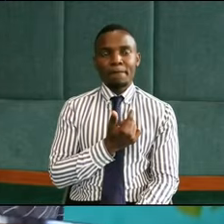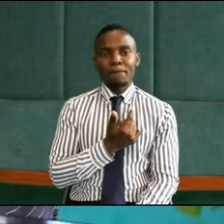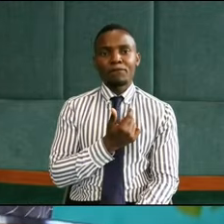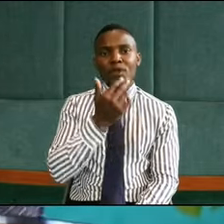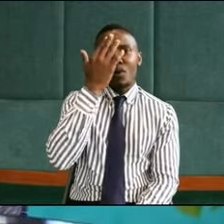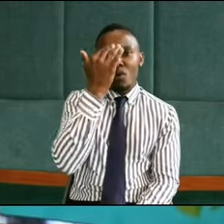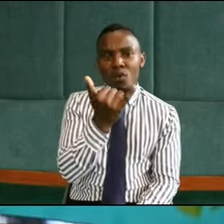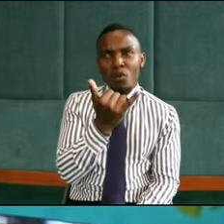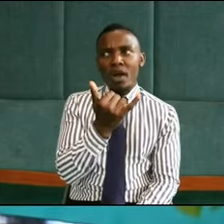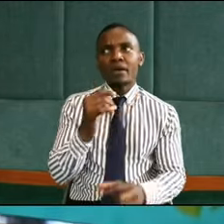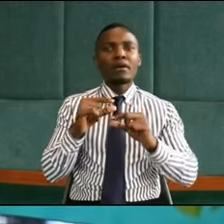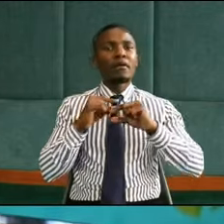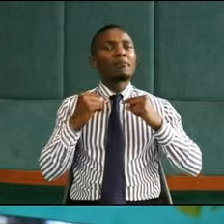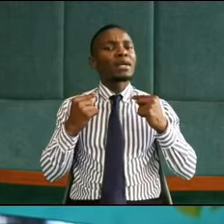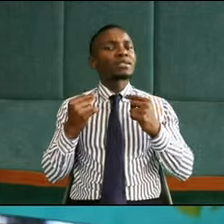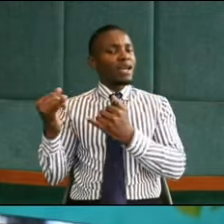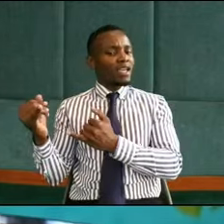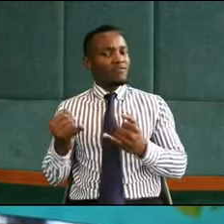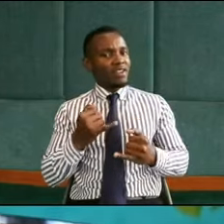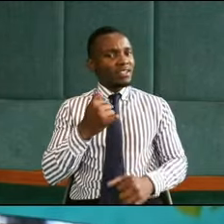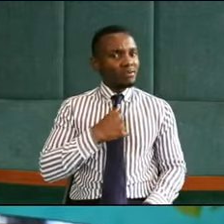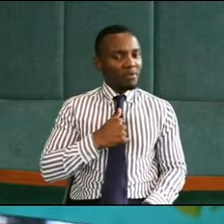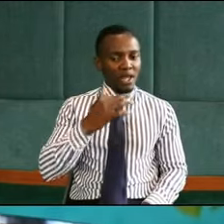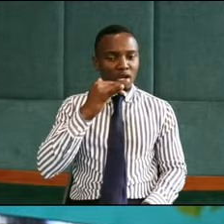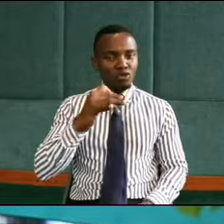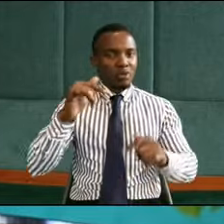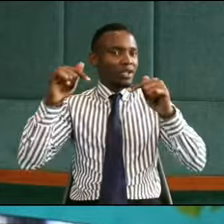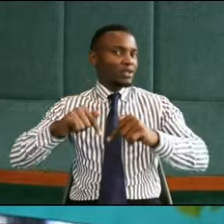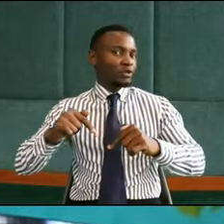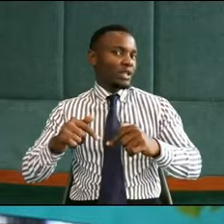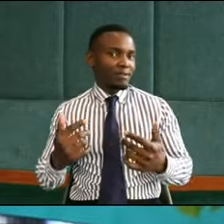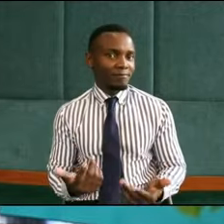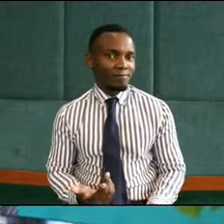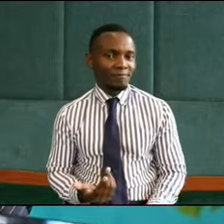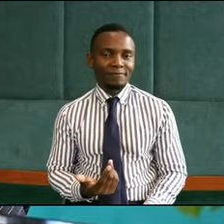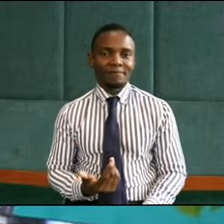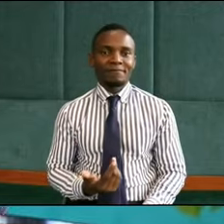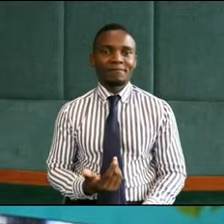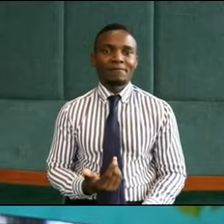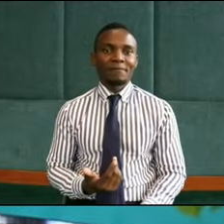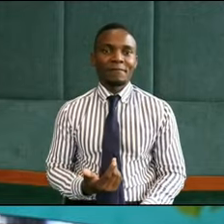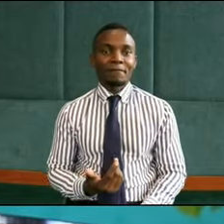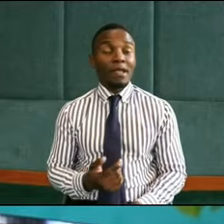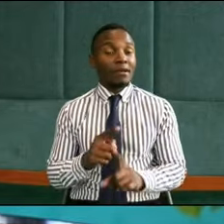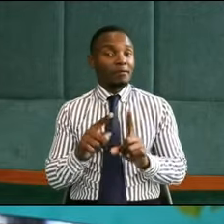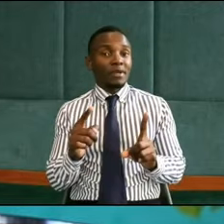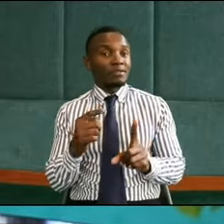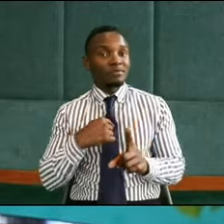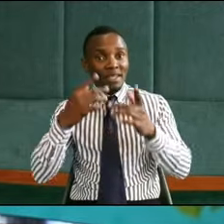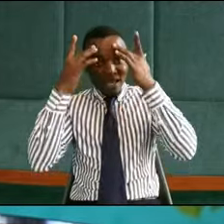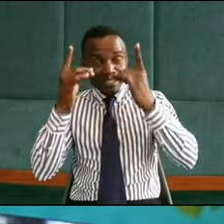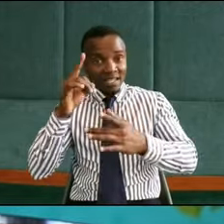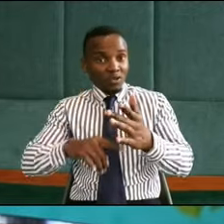the pastor invited me to speak during the Pastor's Appreciation Day. But I said, the Lord